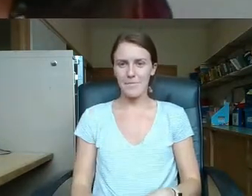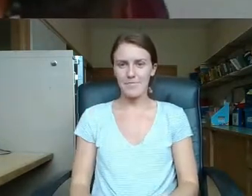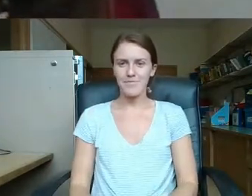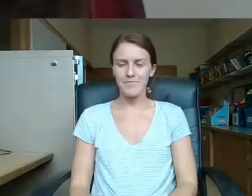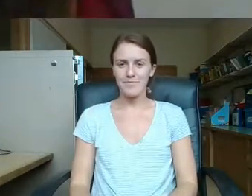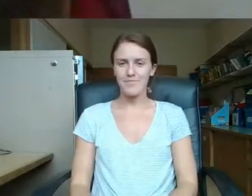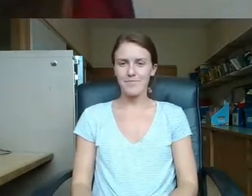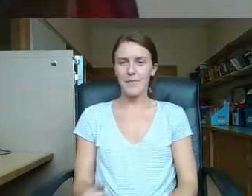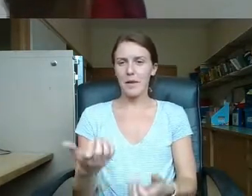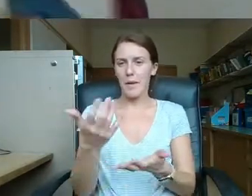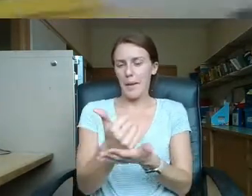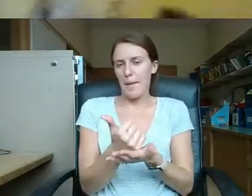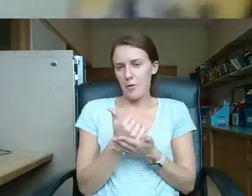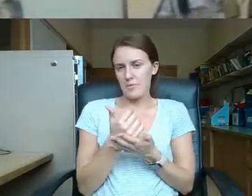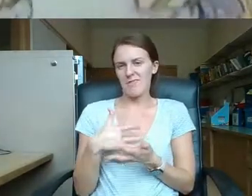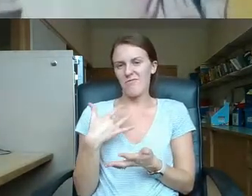It makes you feel safe